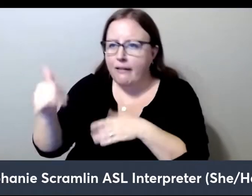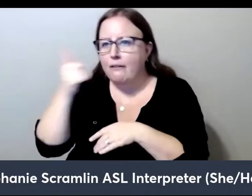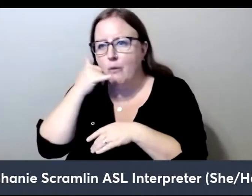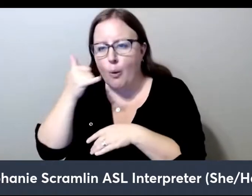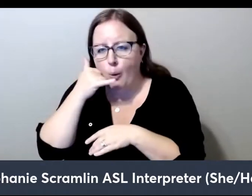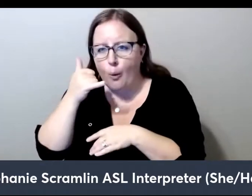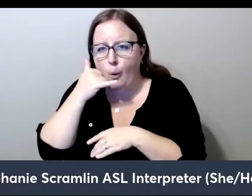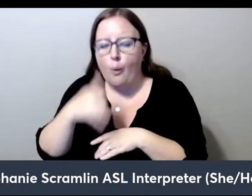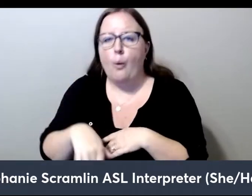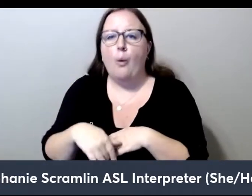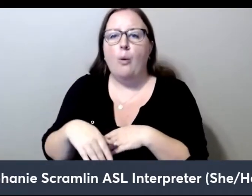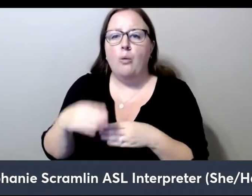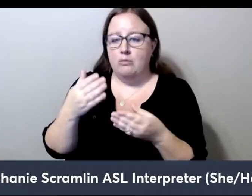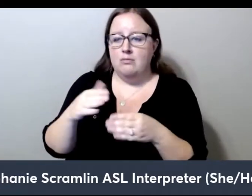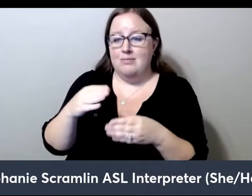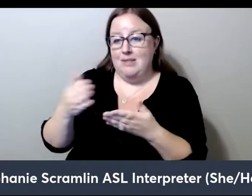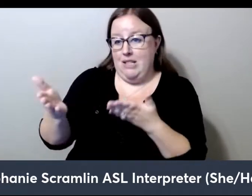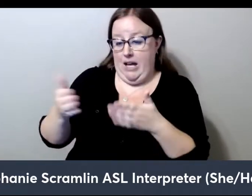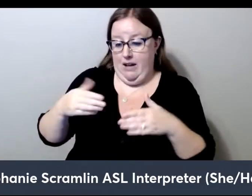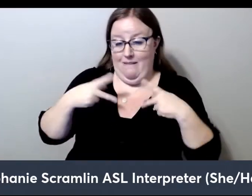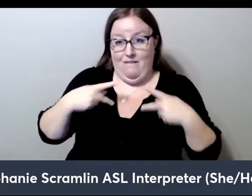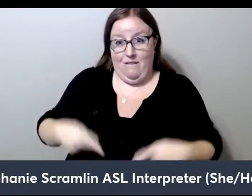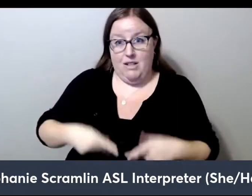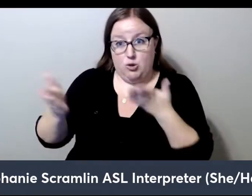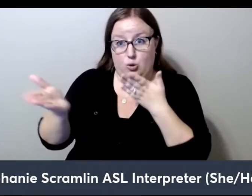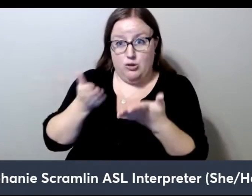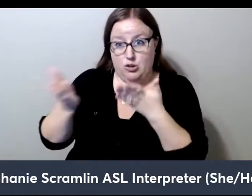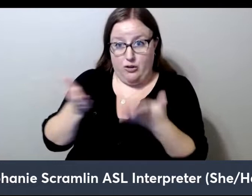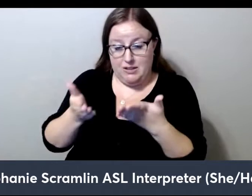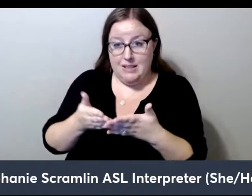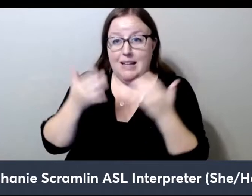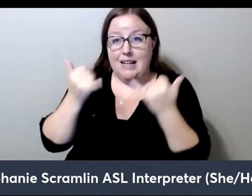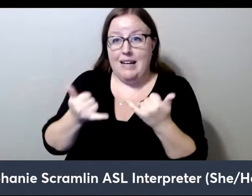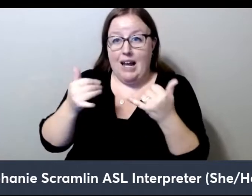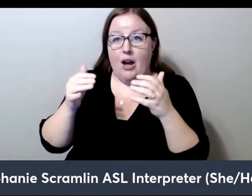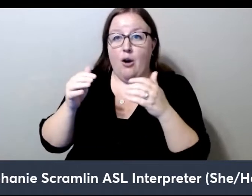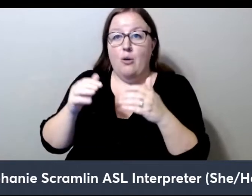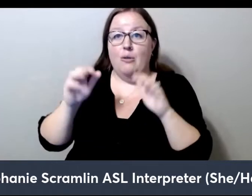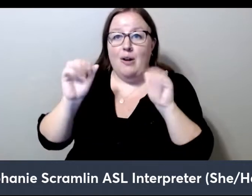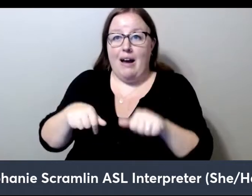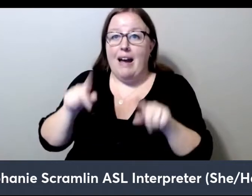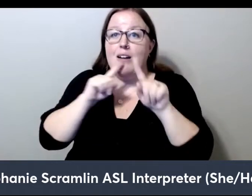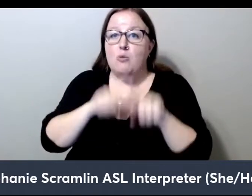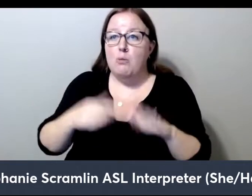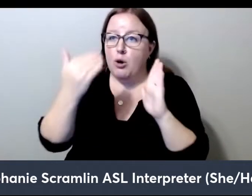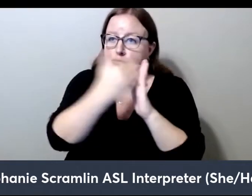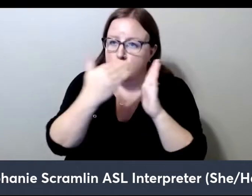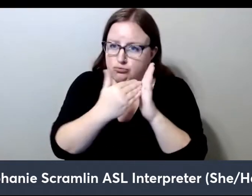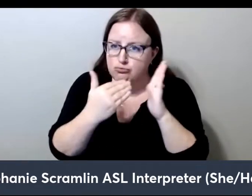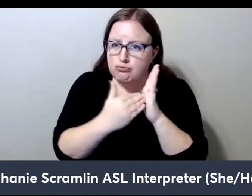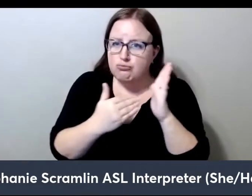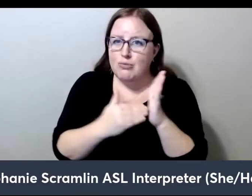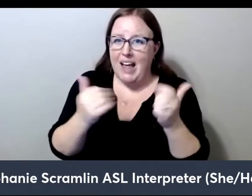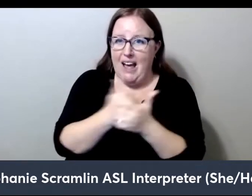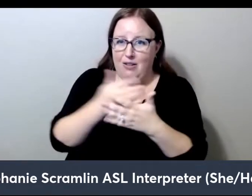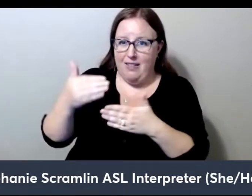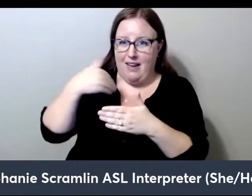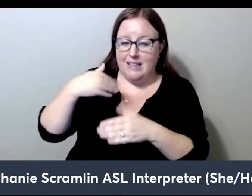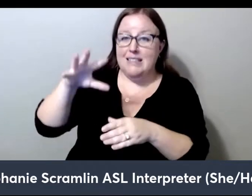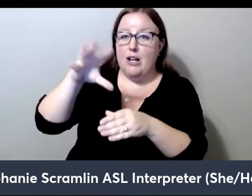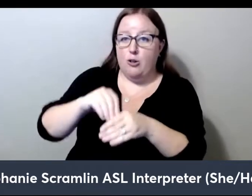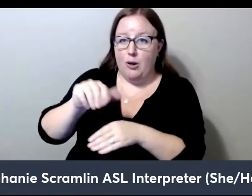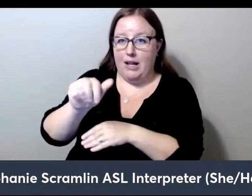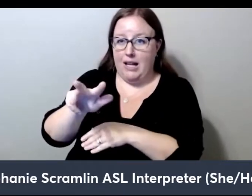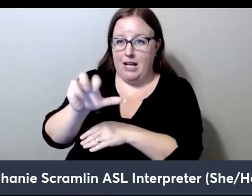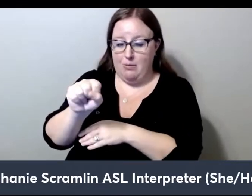the on-premise server, and they're also ordering AWS resources, now I can easily get a report of everything that team has, including the AWS stuff,